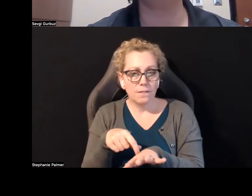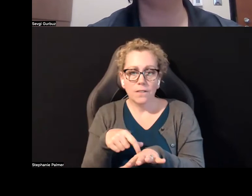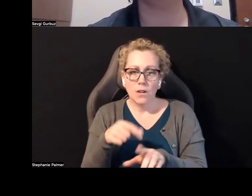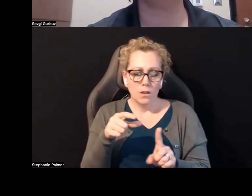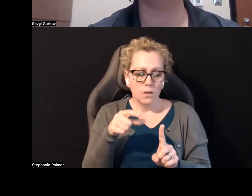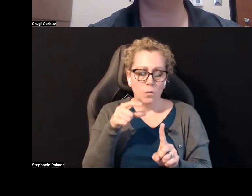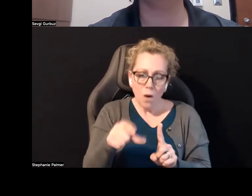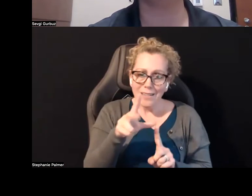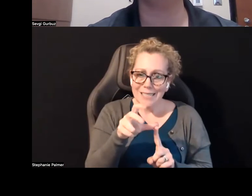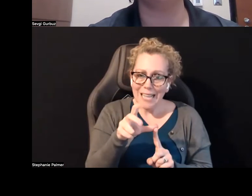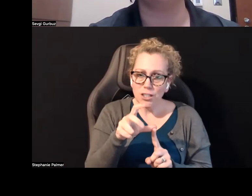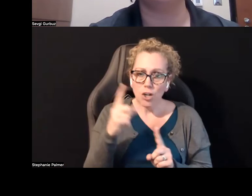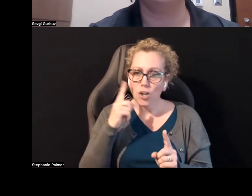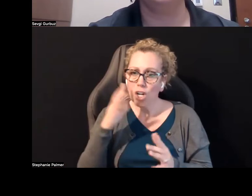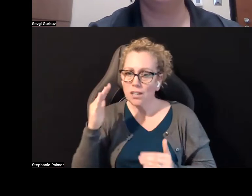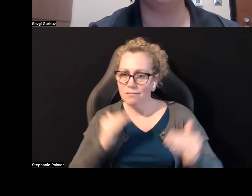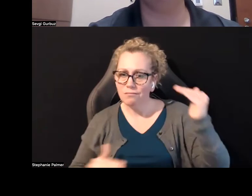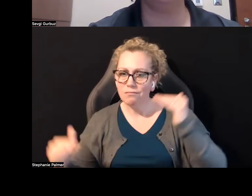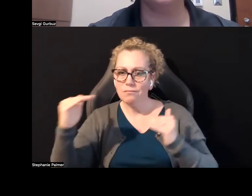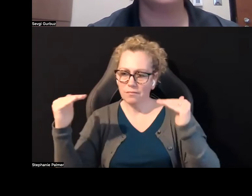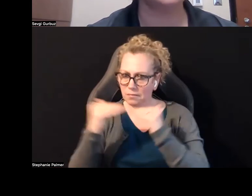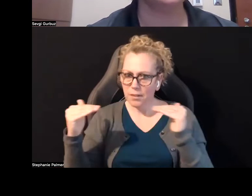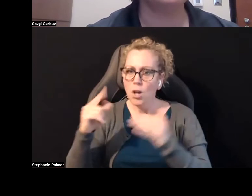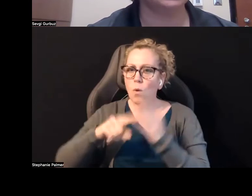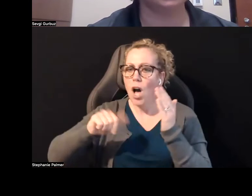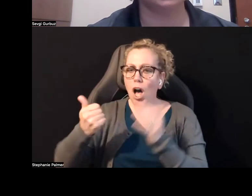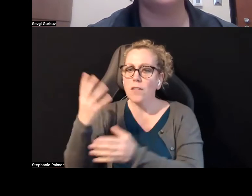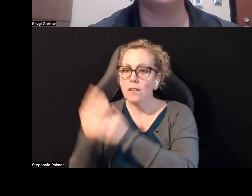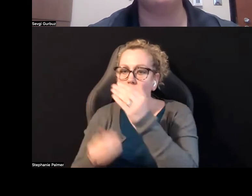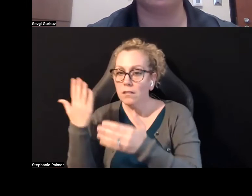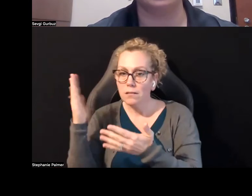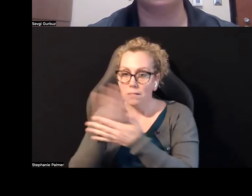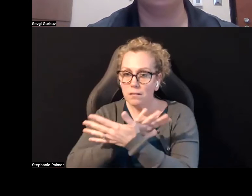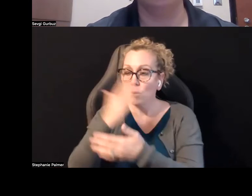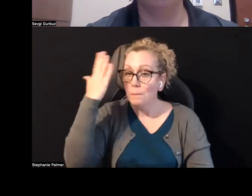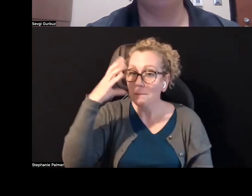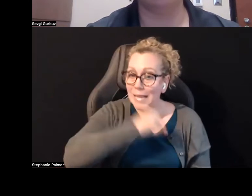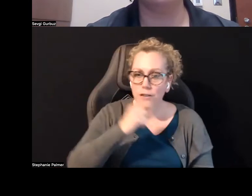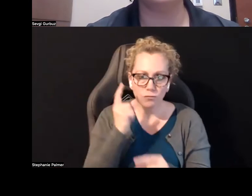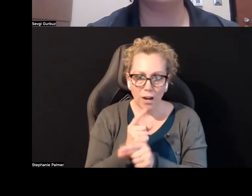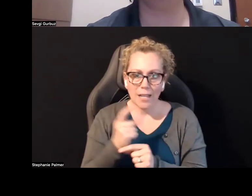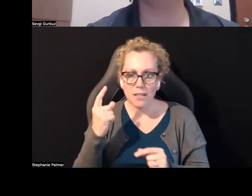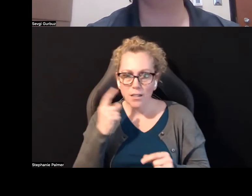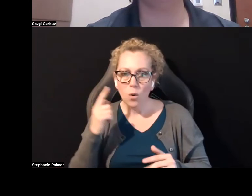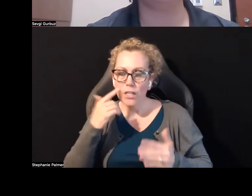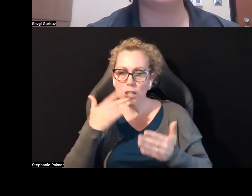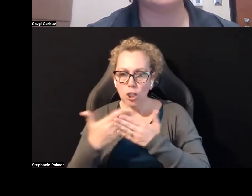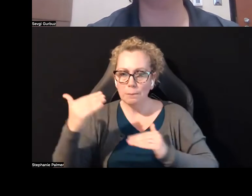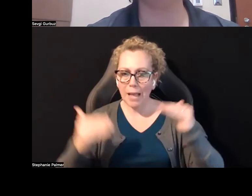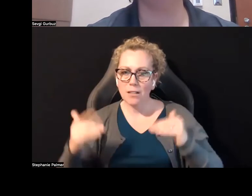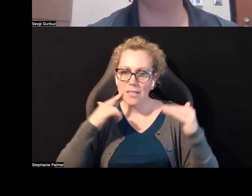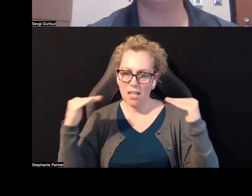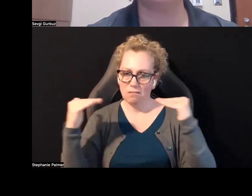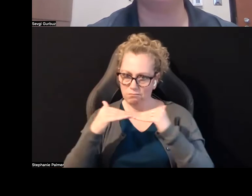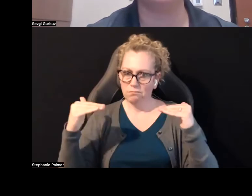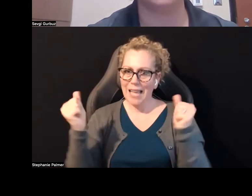is compensating for the weakness of the other. You know, video, because of the limitations in frame rate, are not able to get